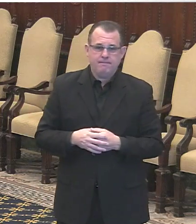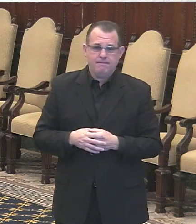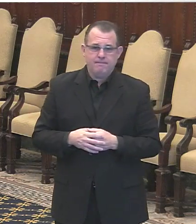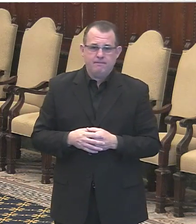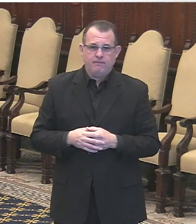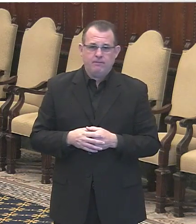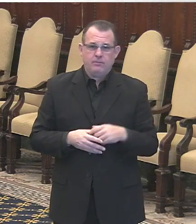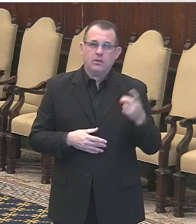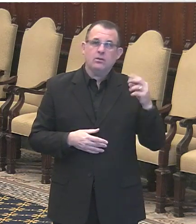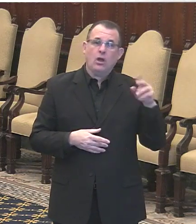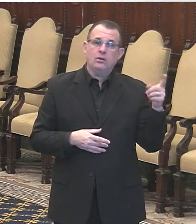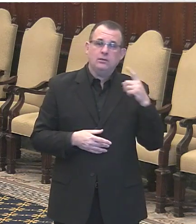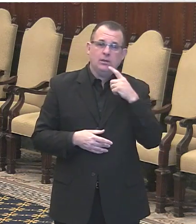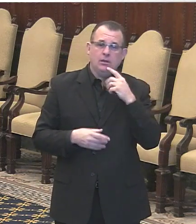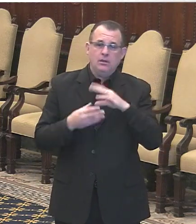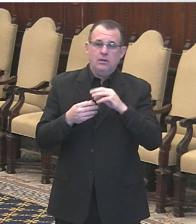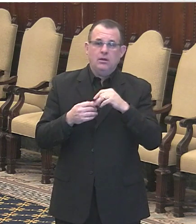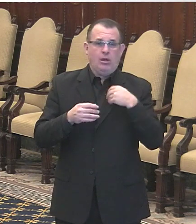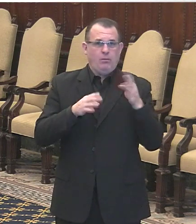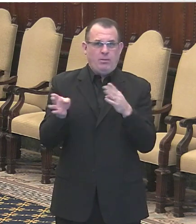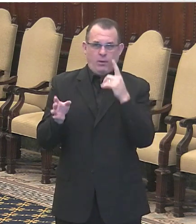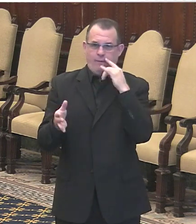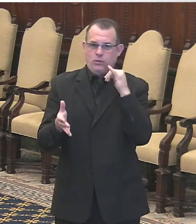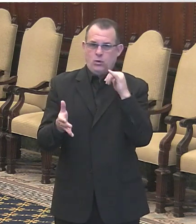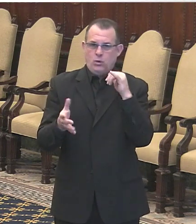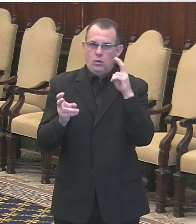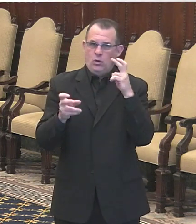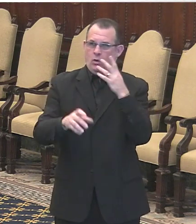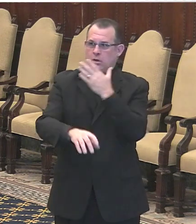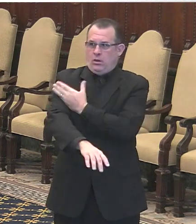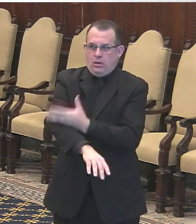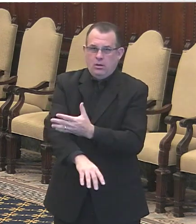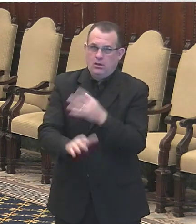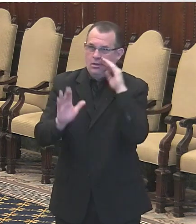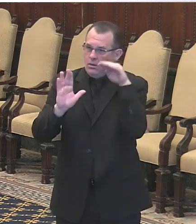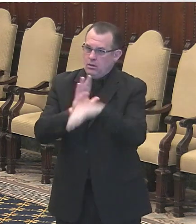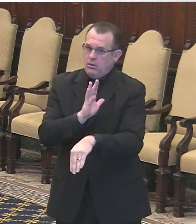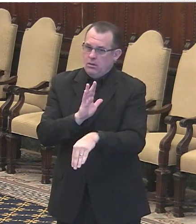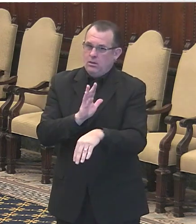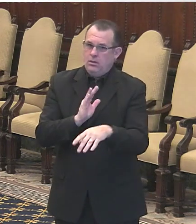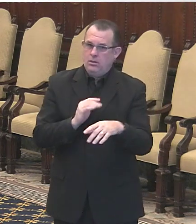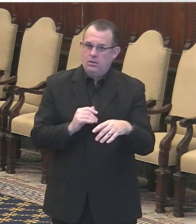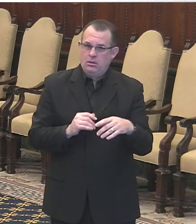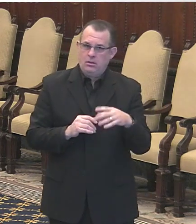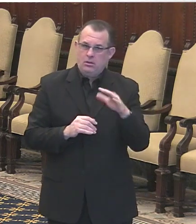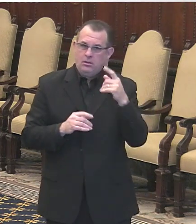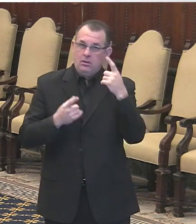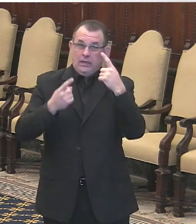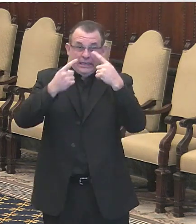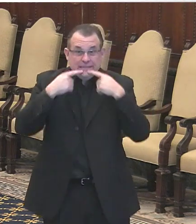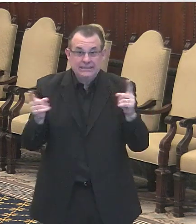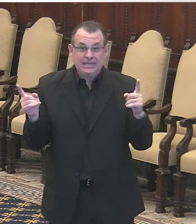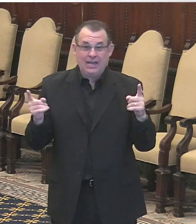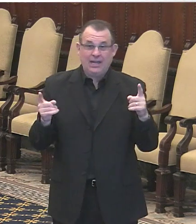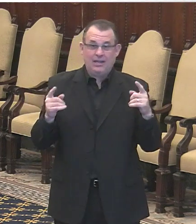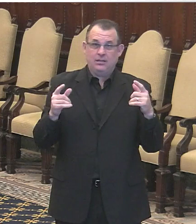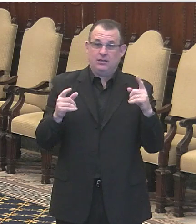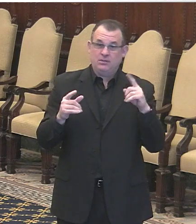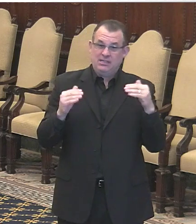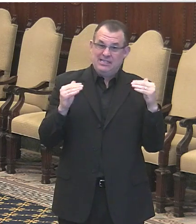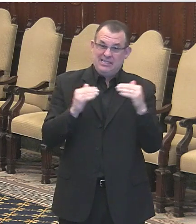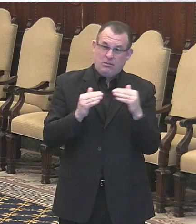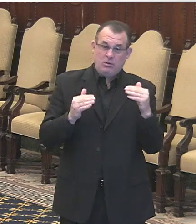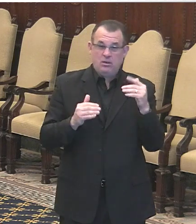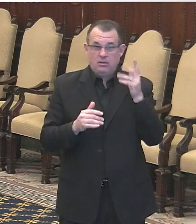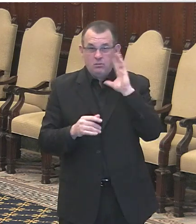for potential setbacks. And I think success equals the fact that we might have setbacks that are small, a little